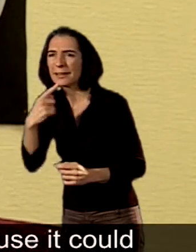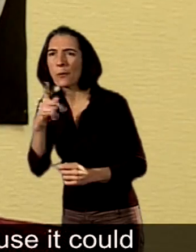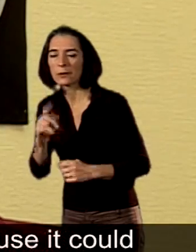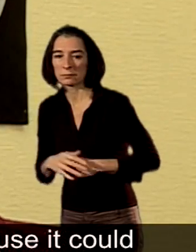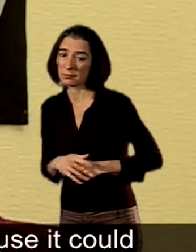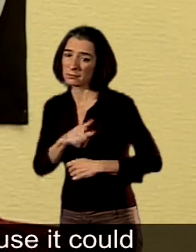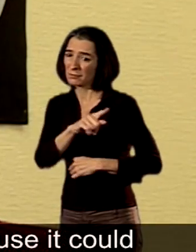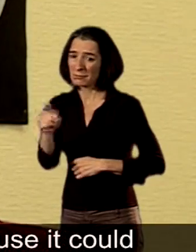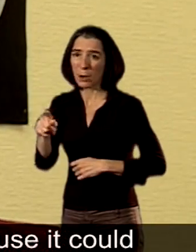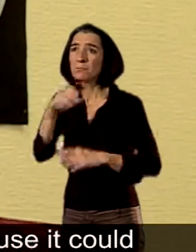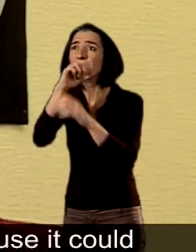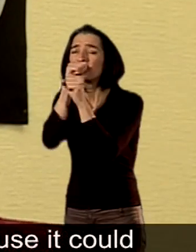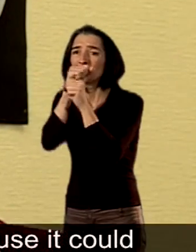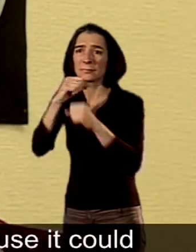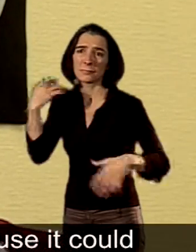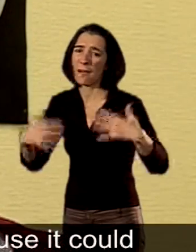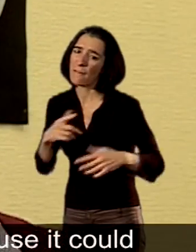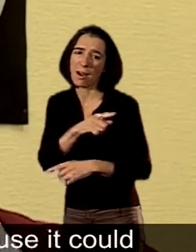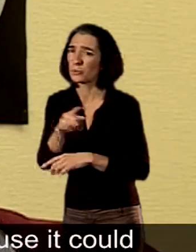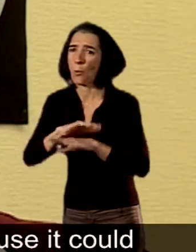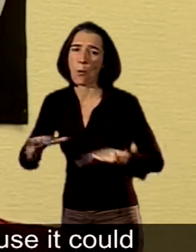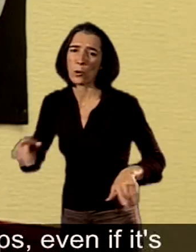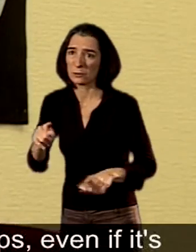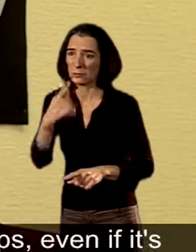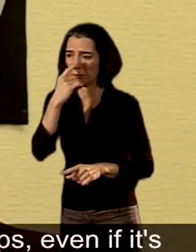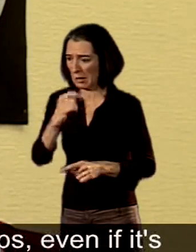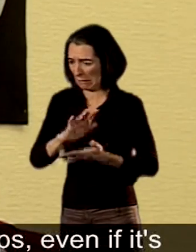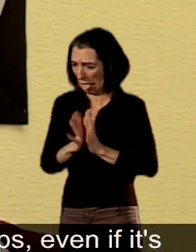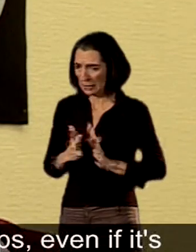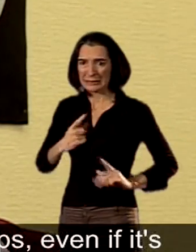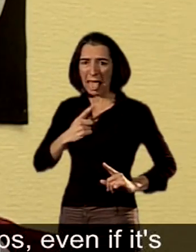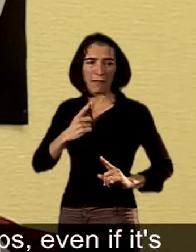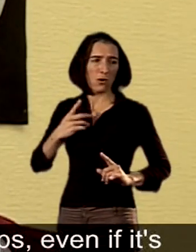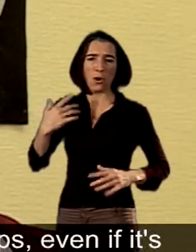in silence, because it could make you do quite a lot of drastic things. And